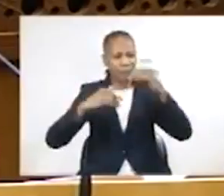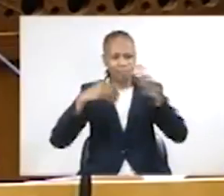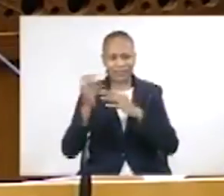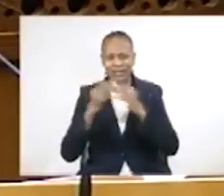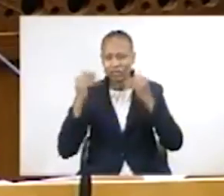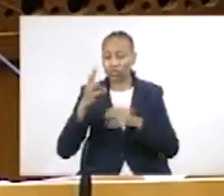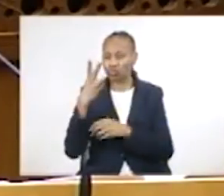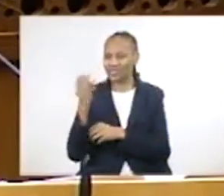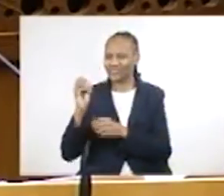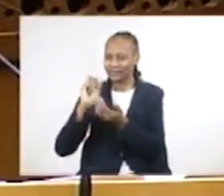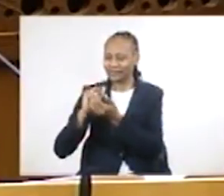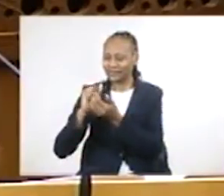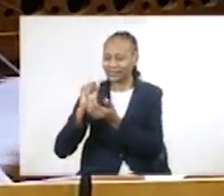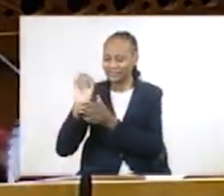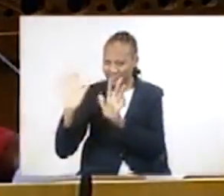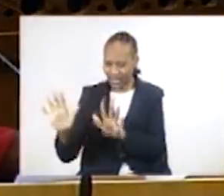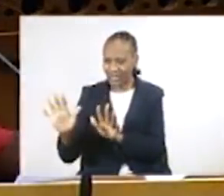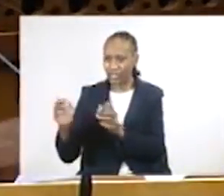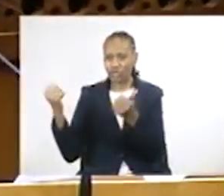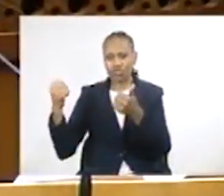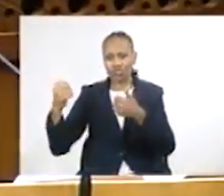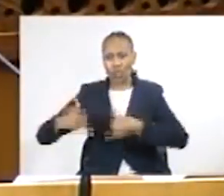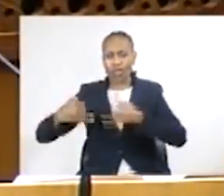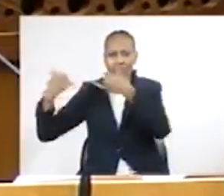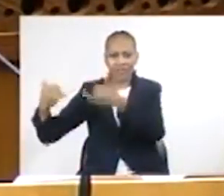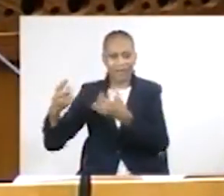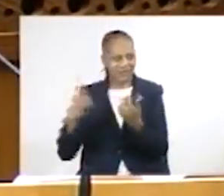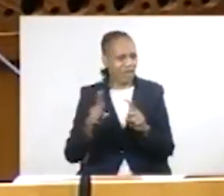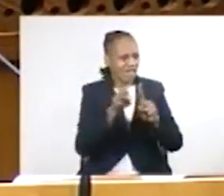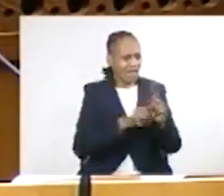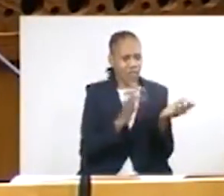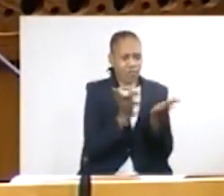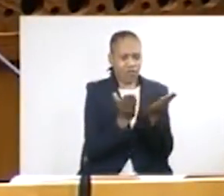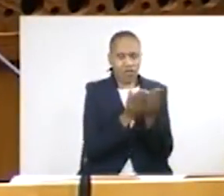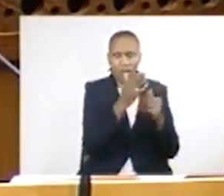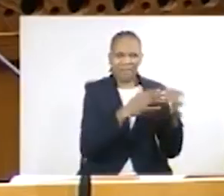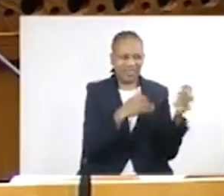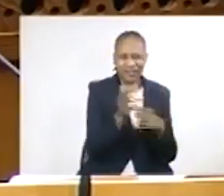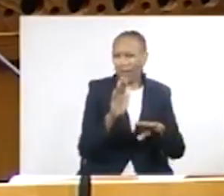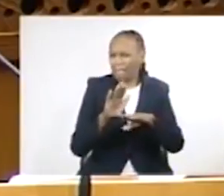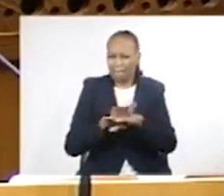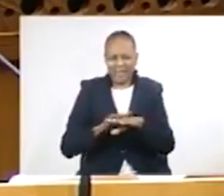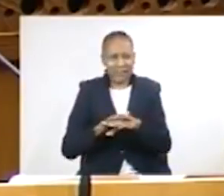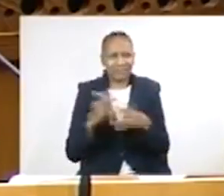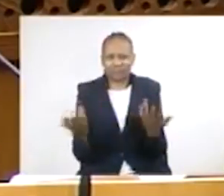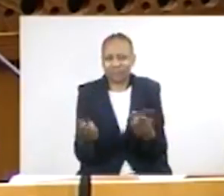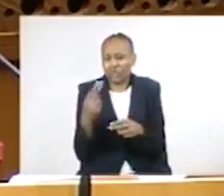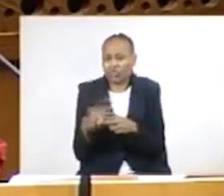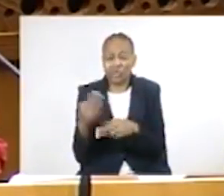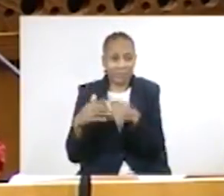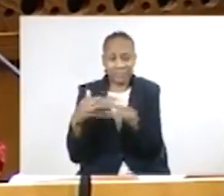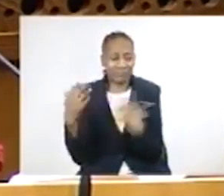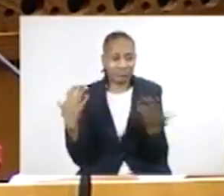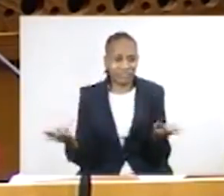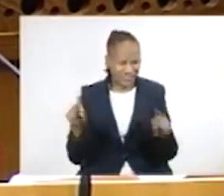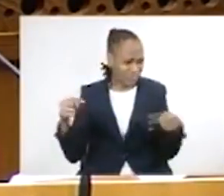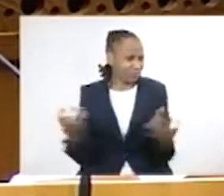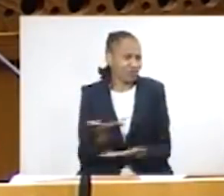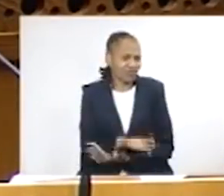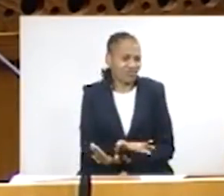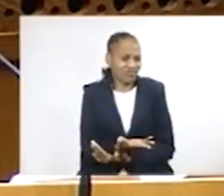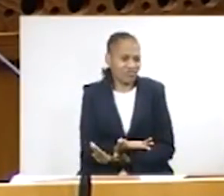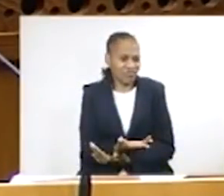to send 10,000 students to outside the country to the best of the best universities, because all the countries